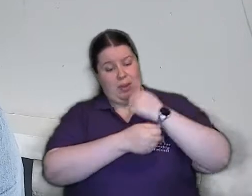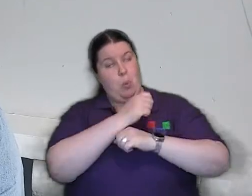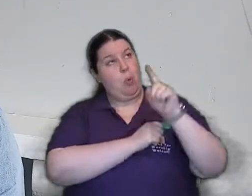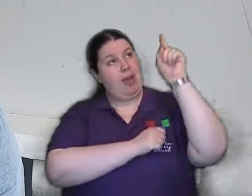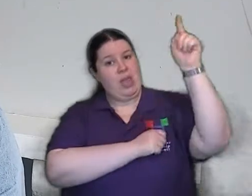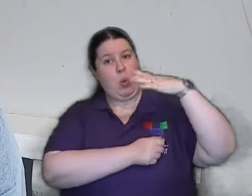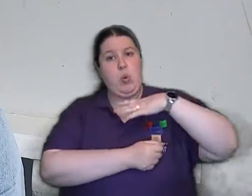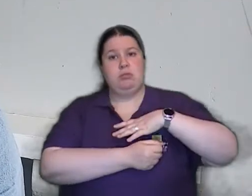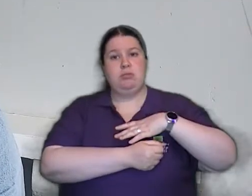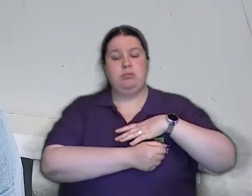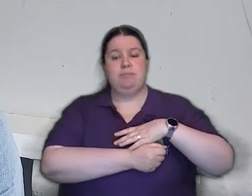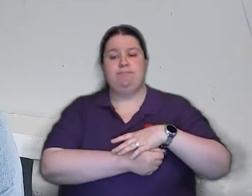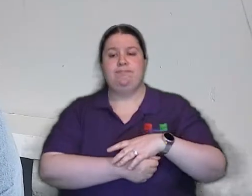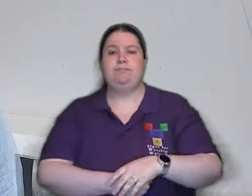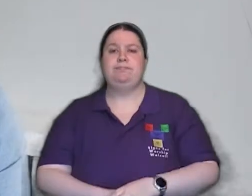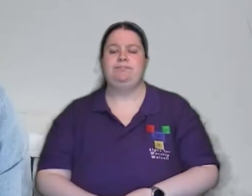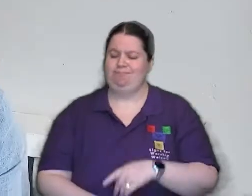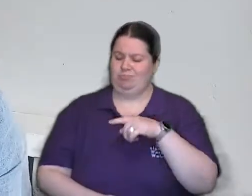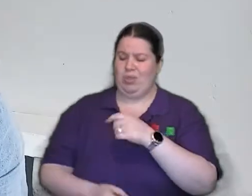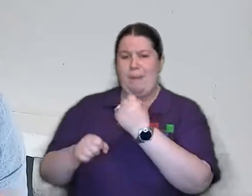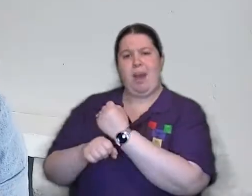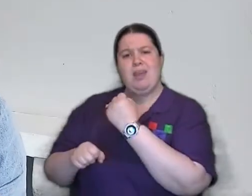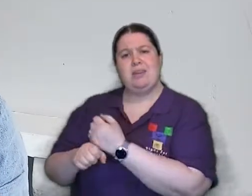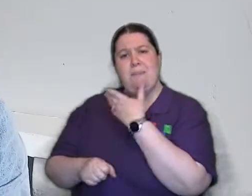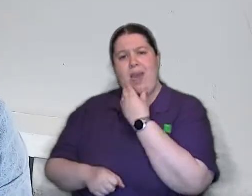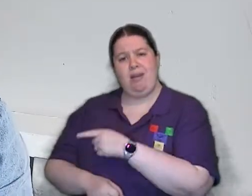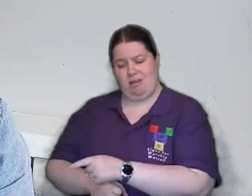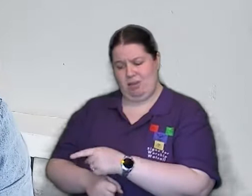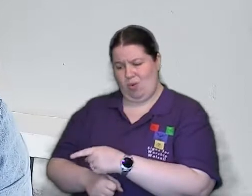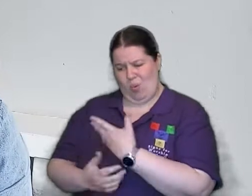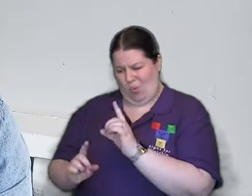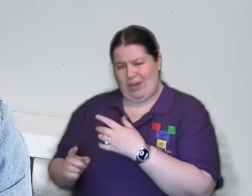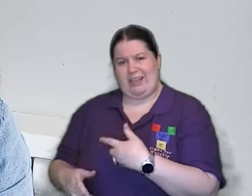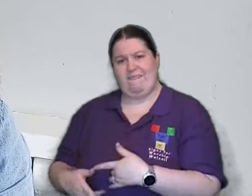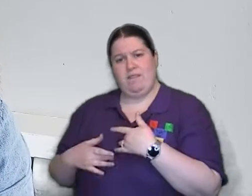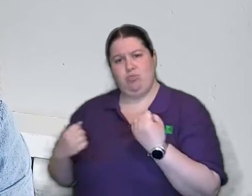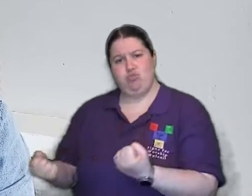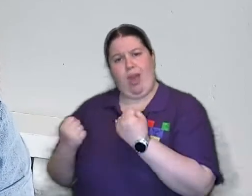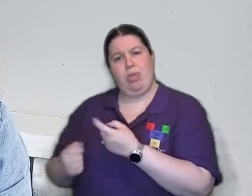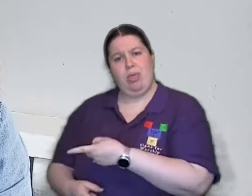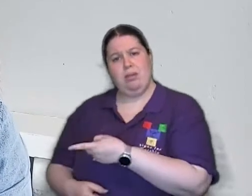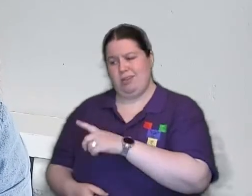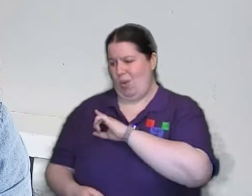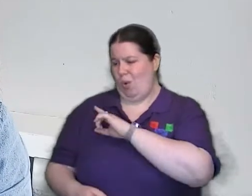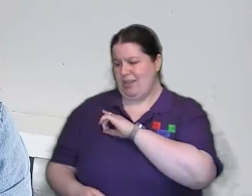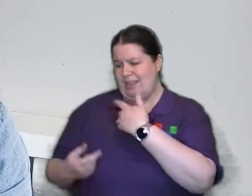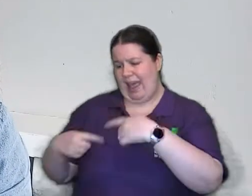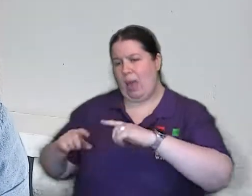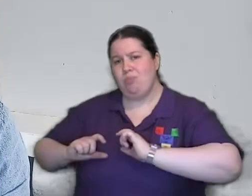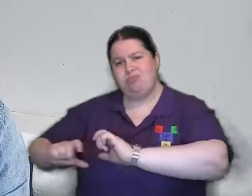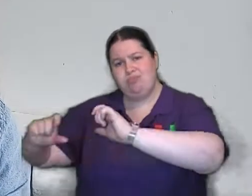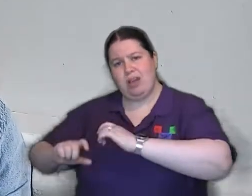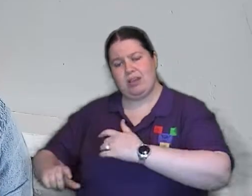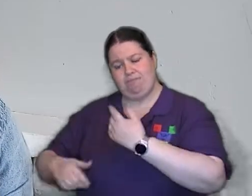into our God-given purpose. What gave the miners the strength to persevere?